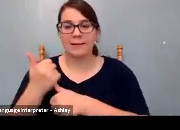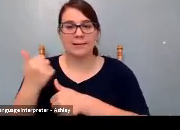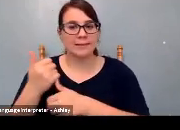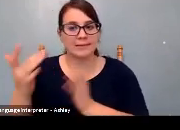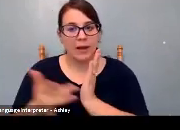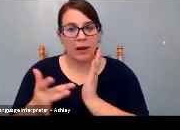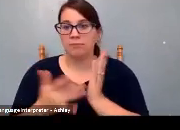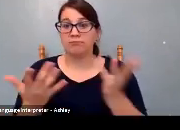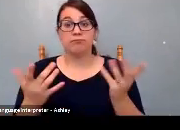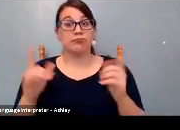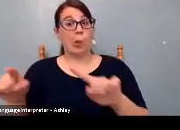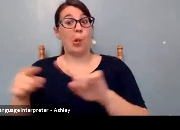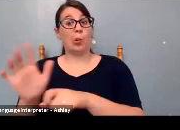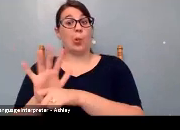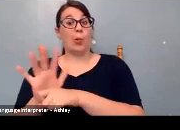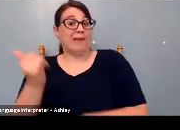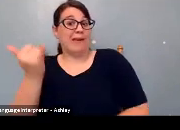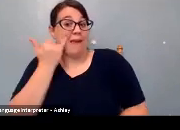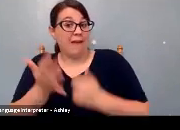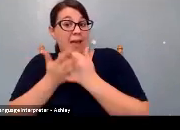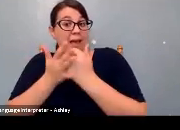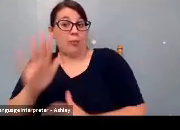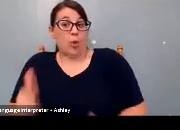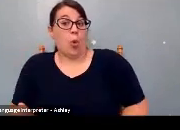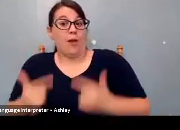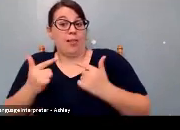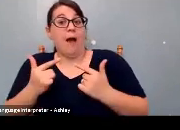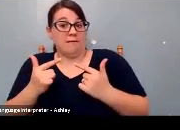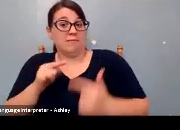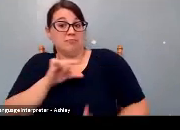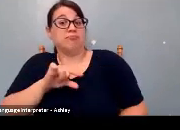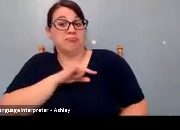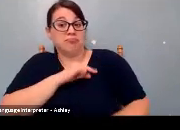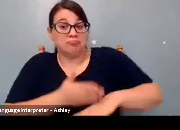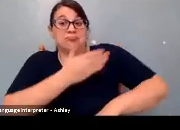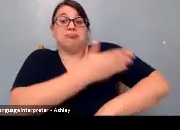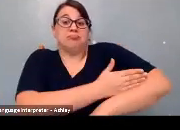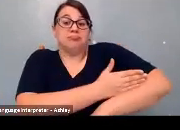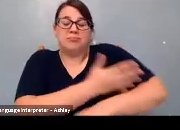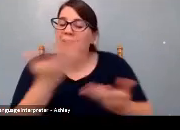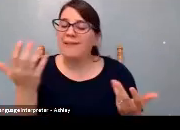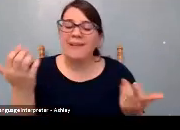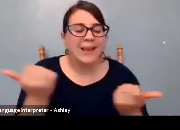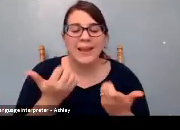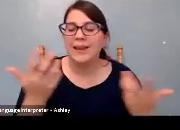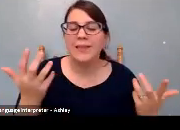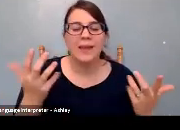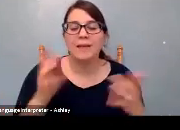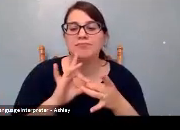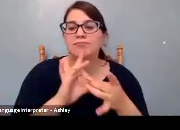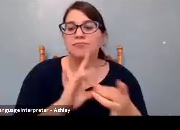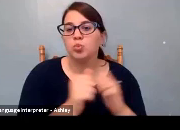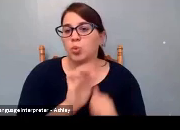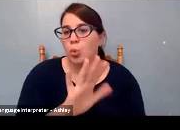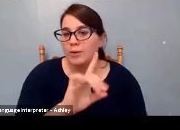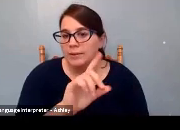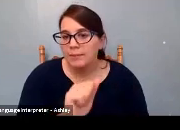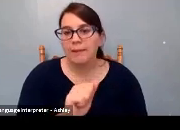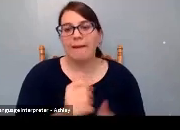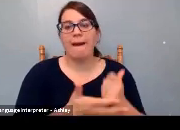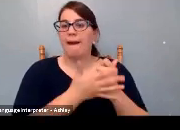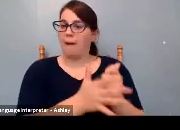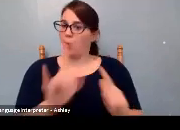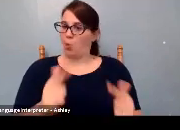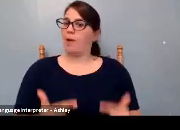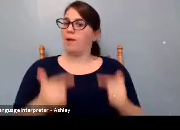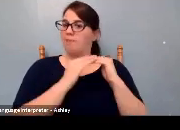that benefits the child or the adult with a disability, and again, it must relate to the disability and it helps to maintain